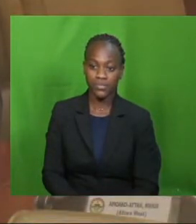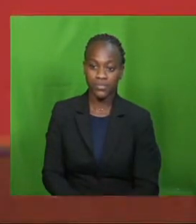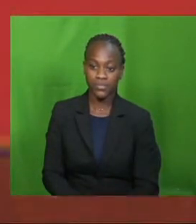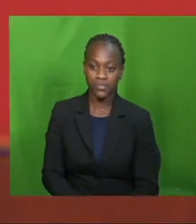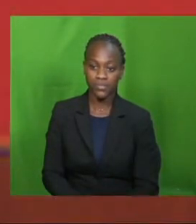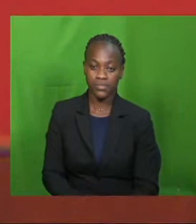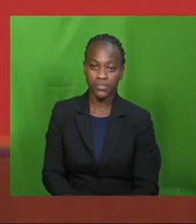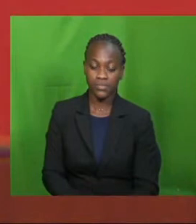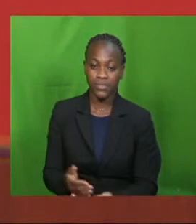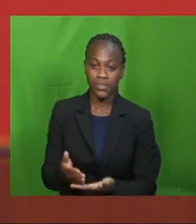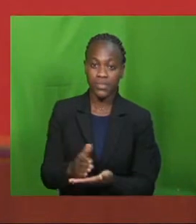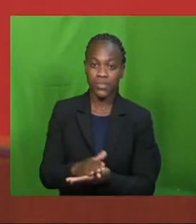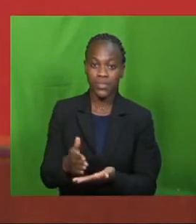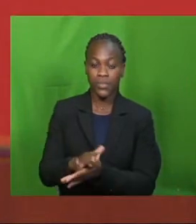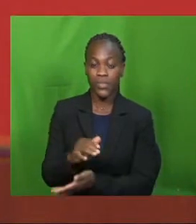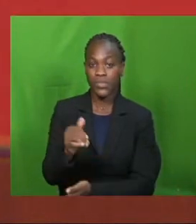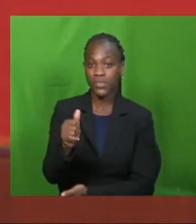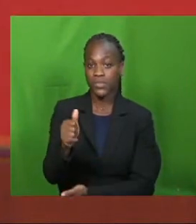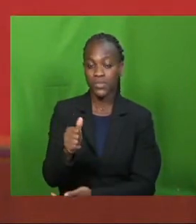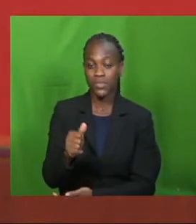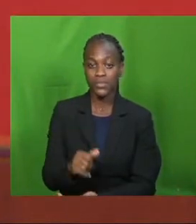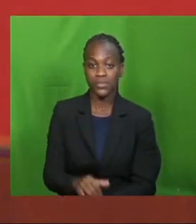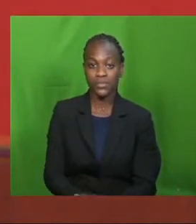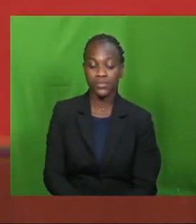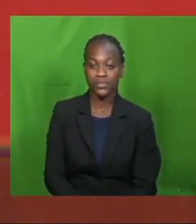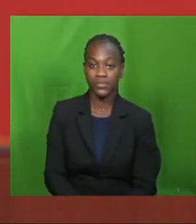Page number 10.